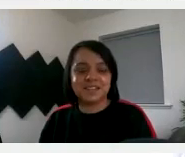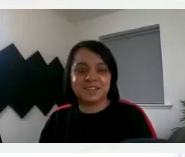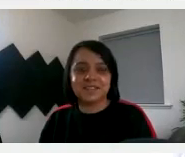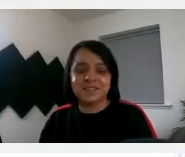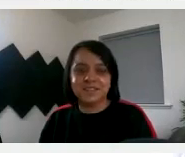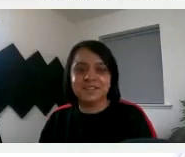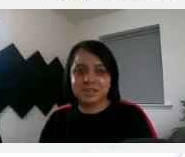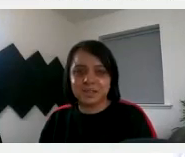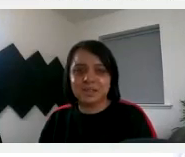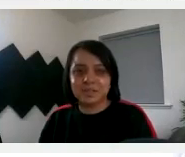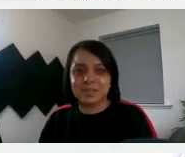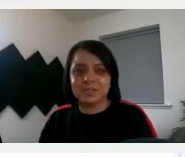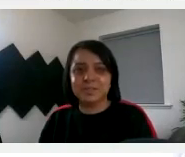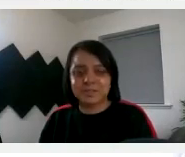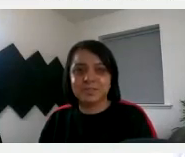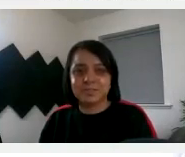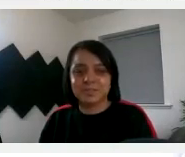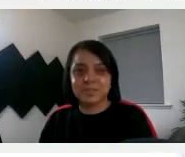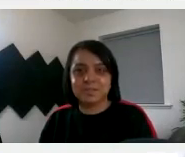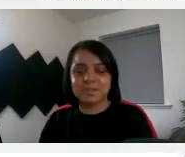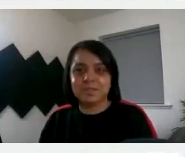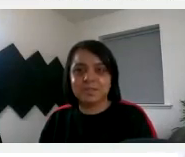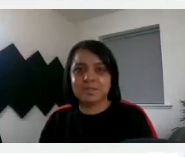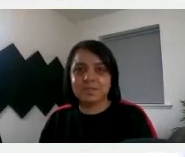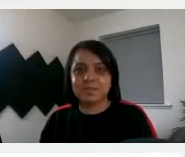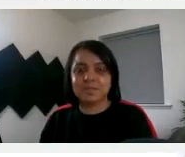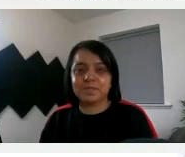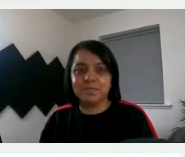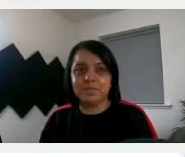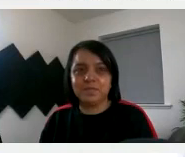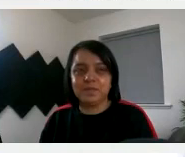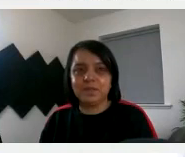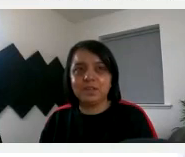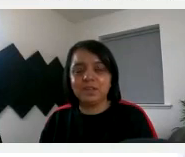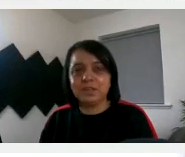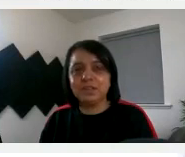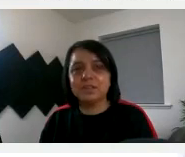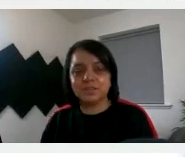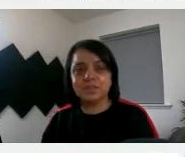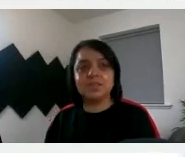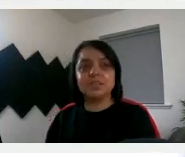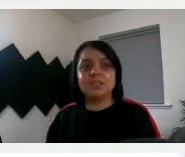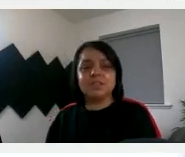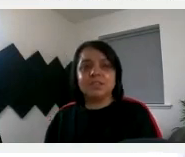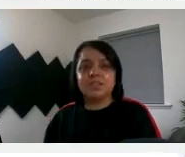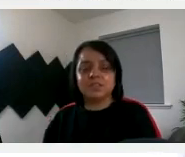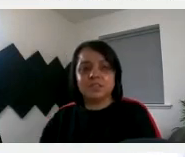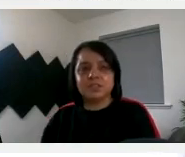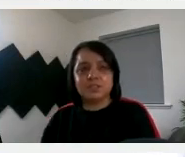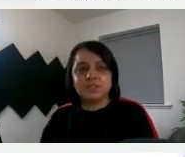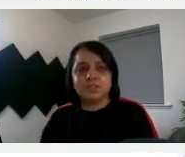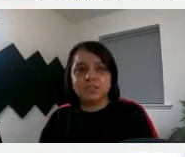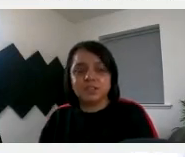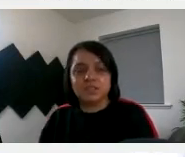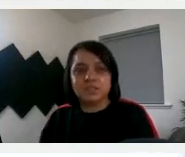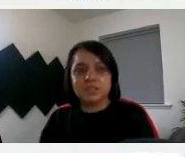are from, like Kenya or any other country. So it's just a slang. It's just the words that you need to speak, the proper words.